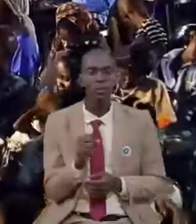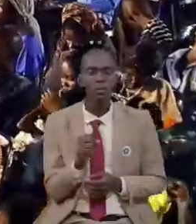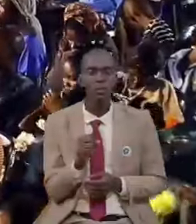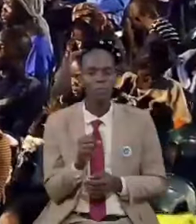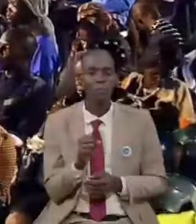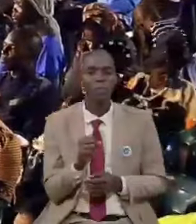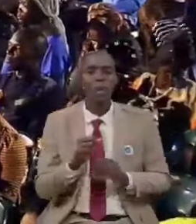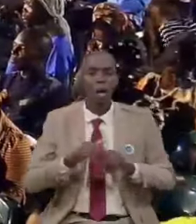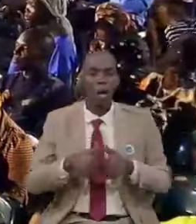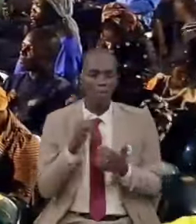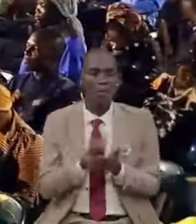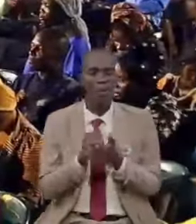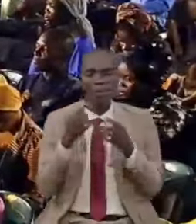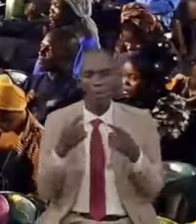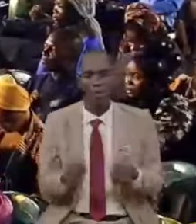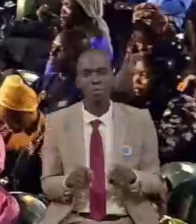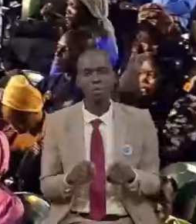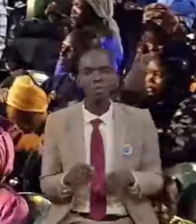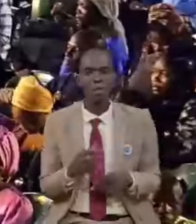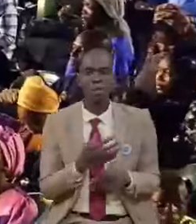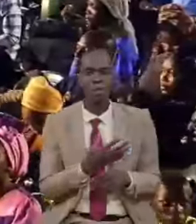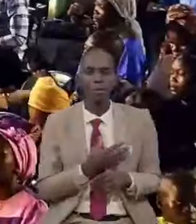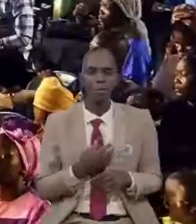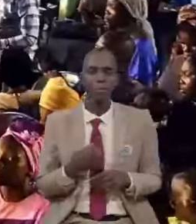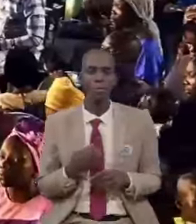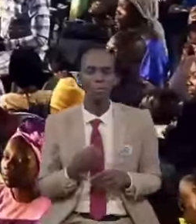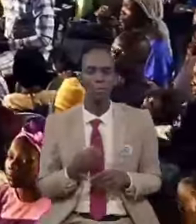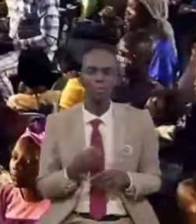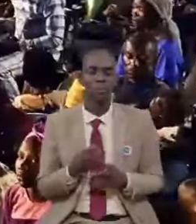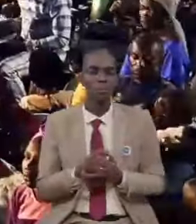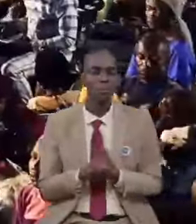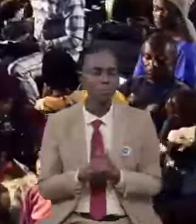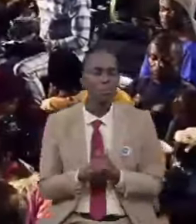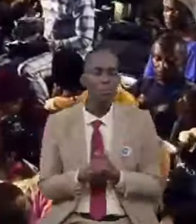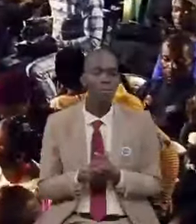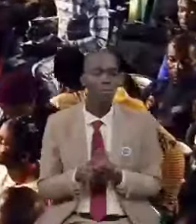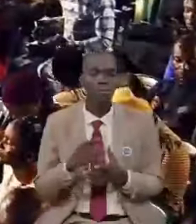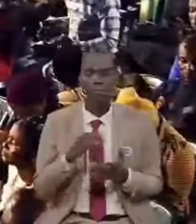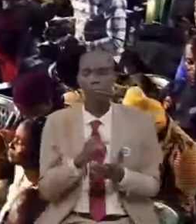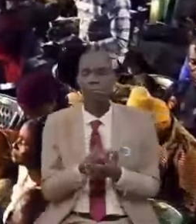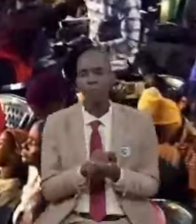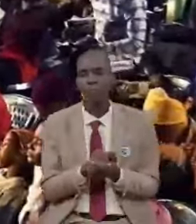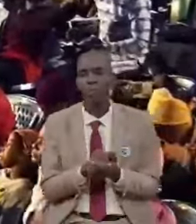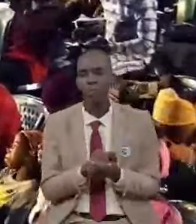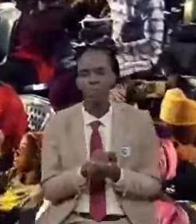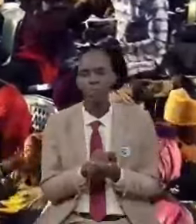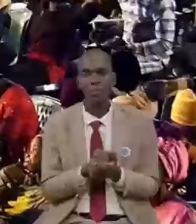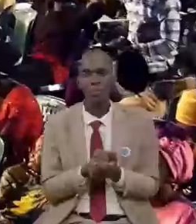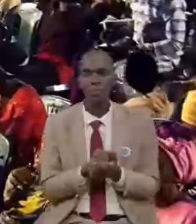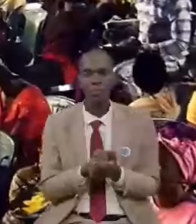said, and his name, through faith in his name, has made